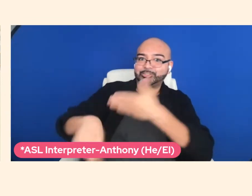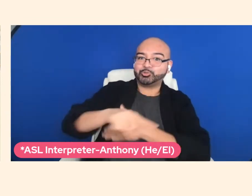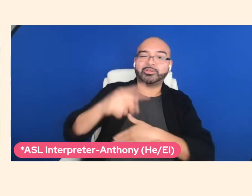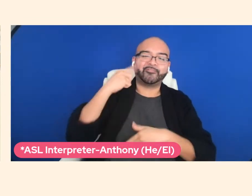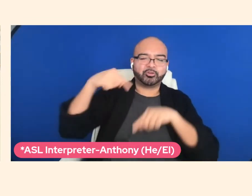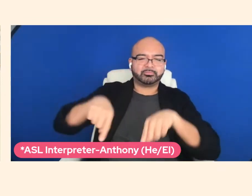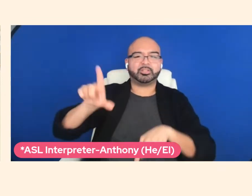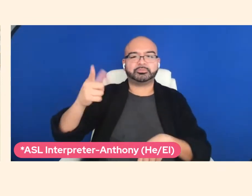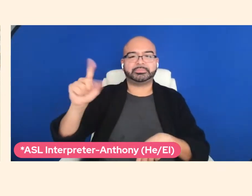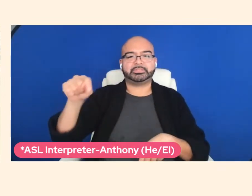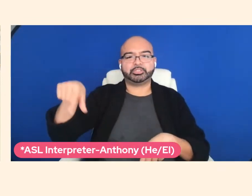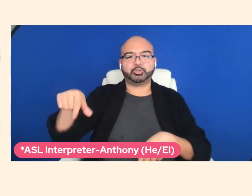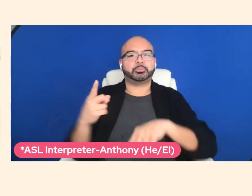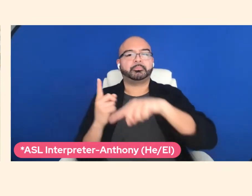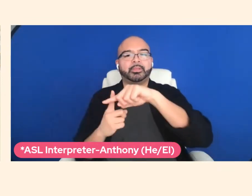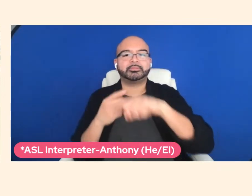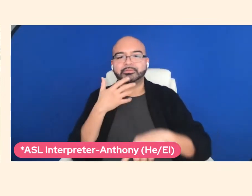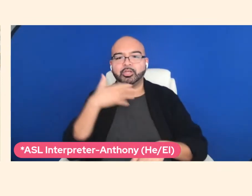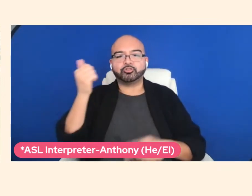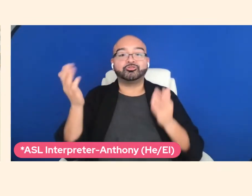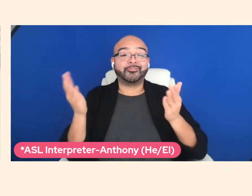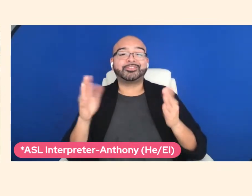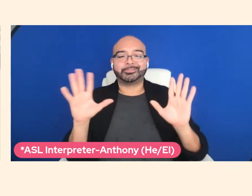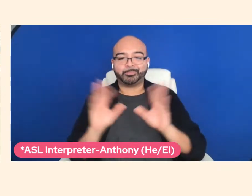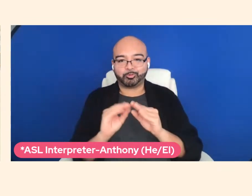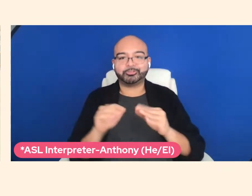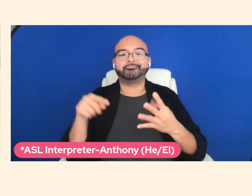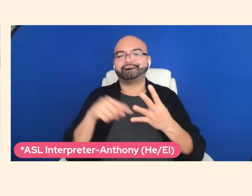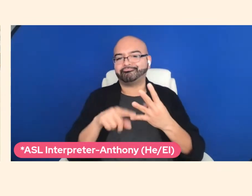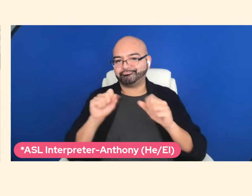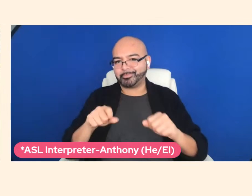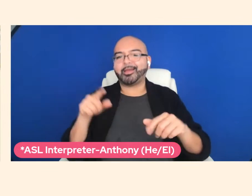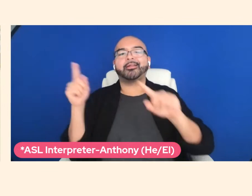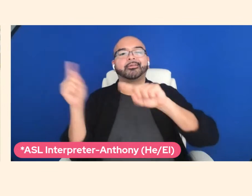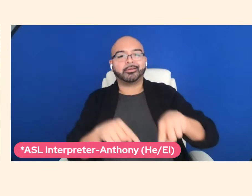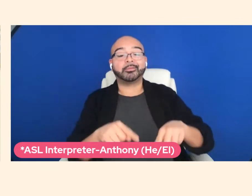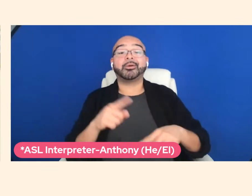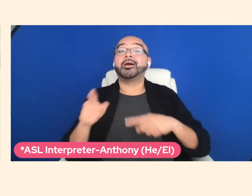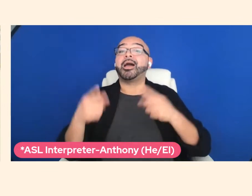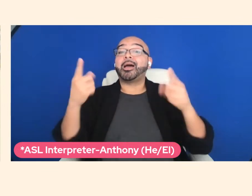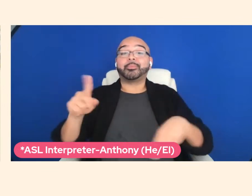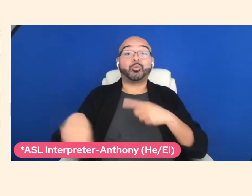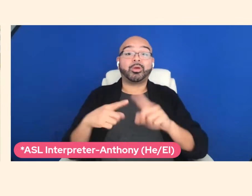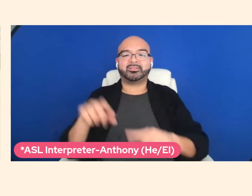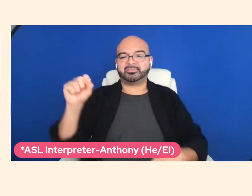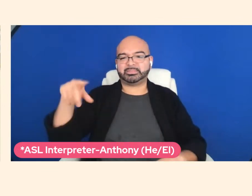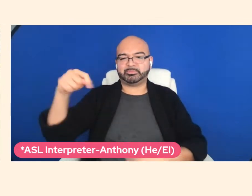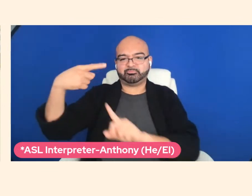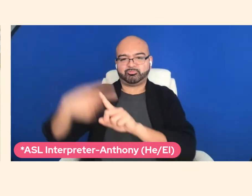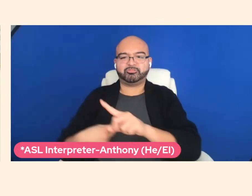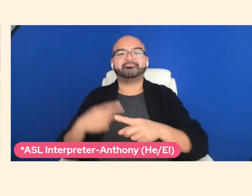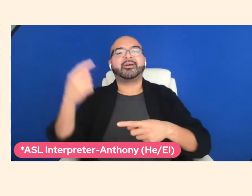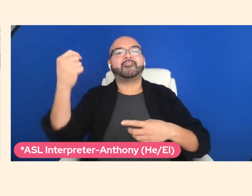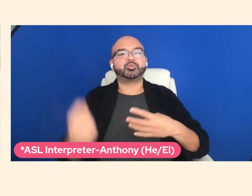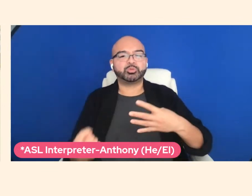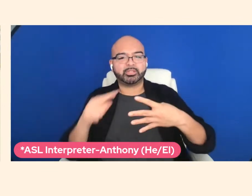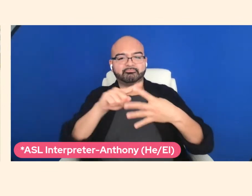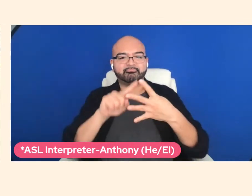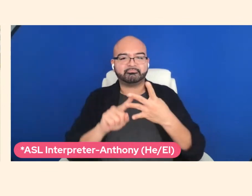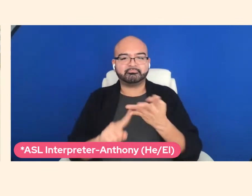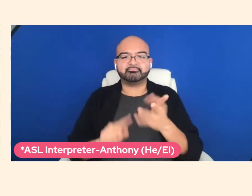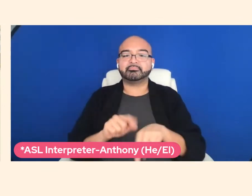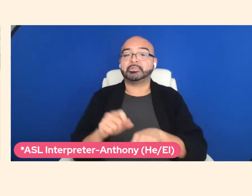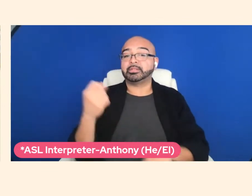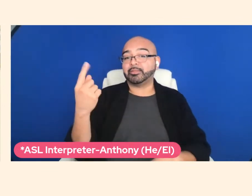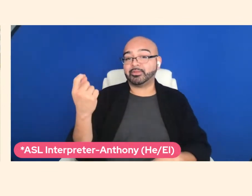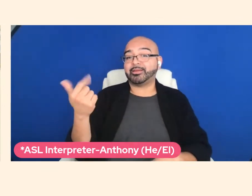plus Elder Services Housing Symposium, taking place every Tuesday in September at 11 a.m. Pacific Standard Time and